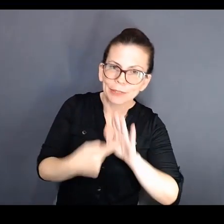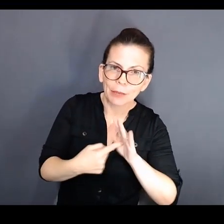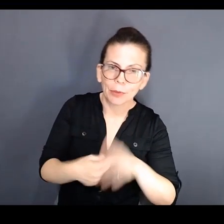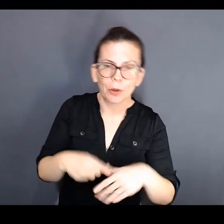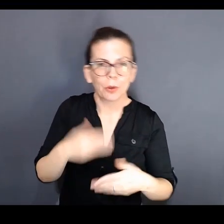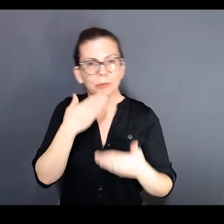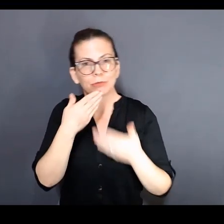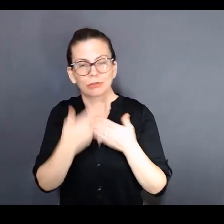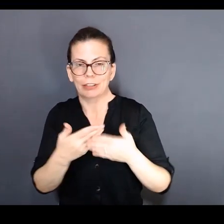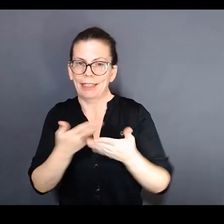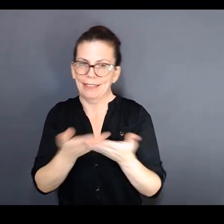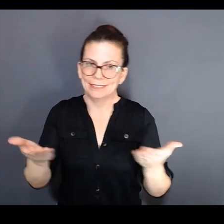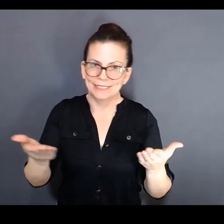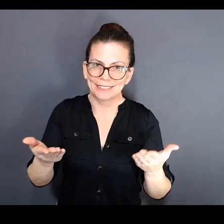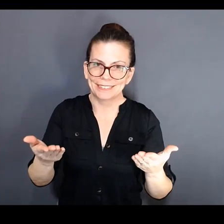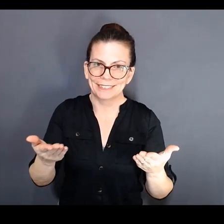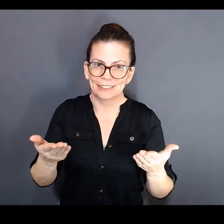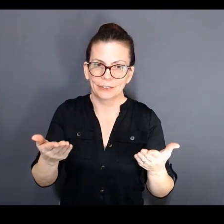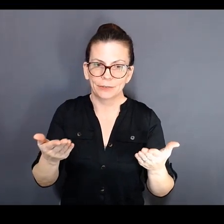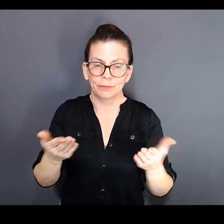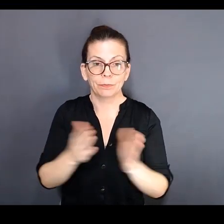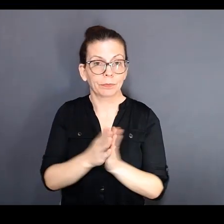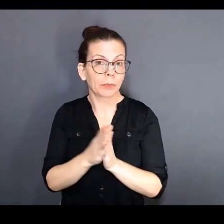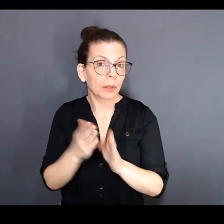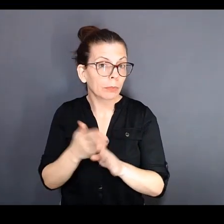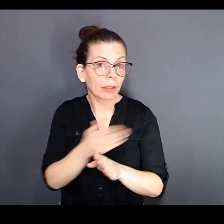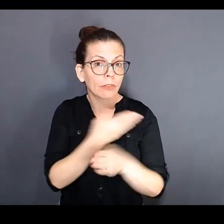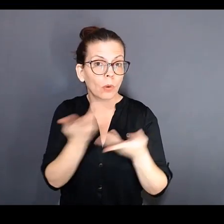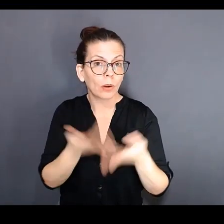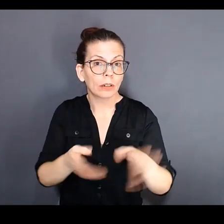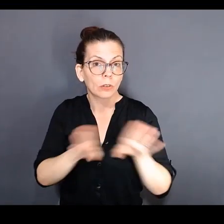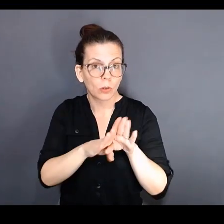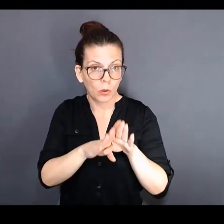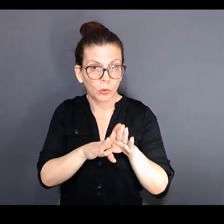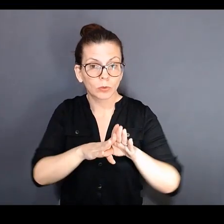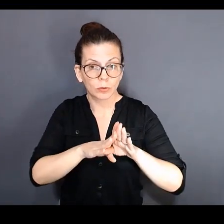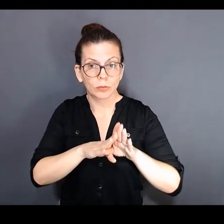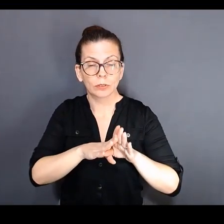So this was wonderful. We've seen some demos. We've seen some great things.